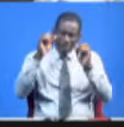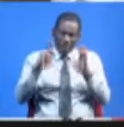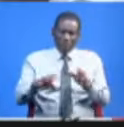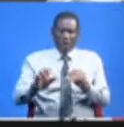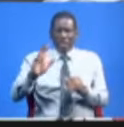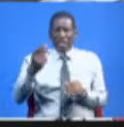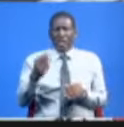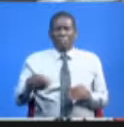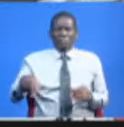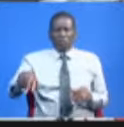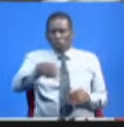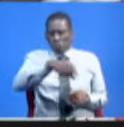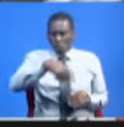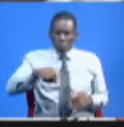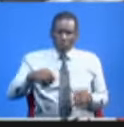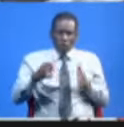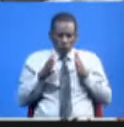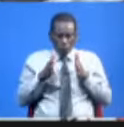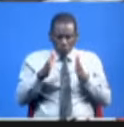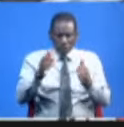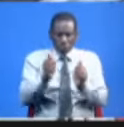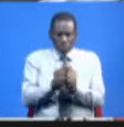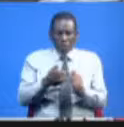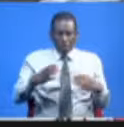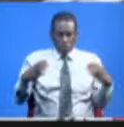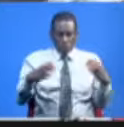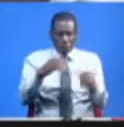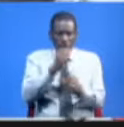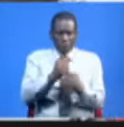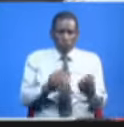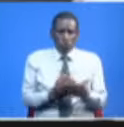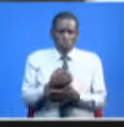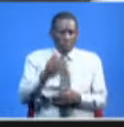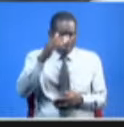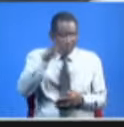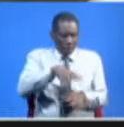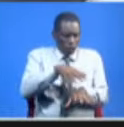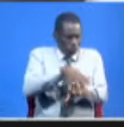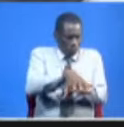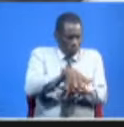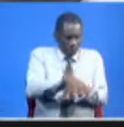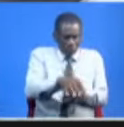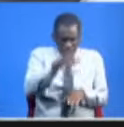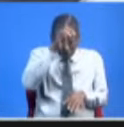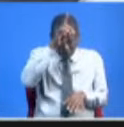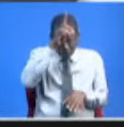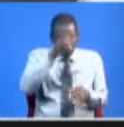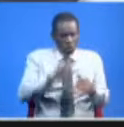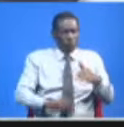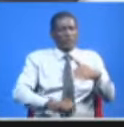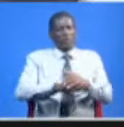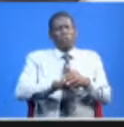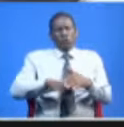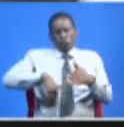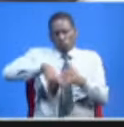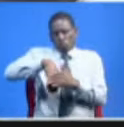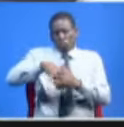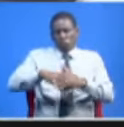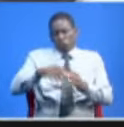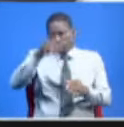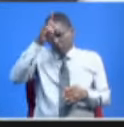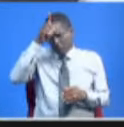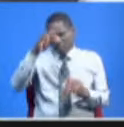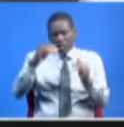We are very committed with my team to ensure that we go back to the grassroots. We support football right from mashinani